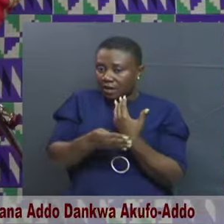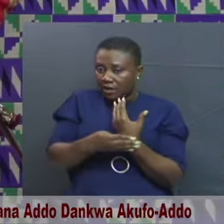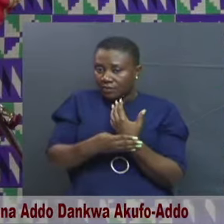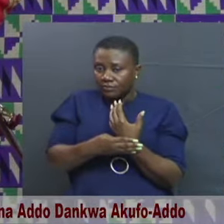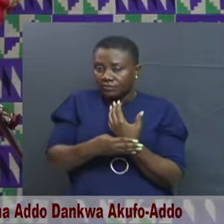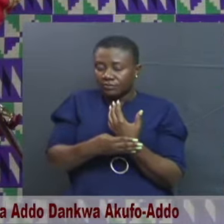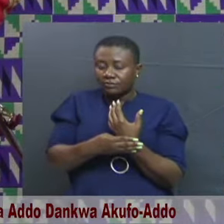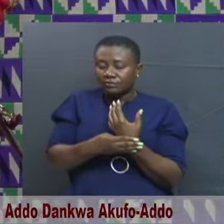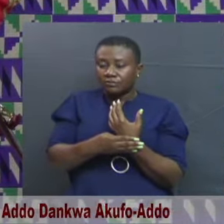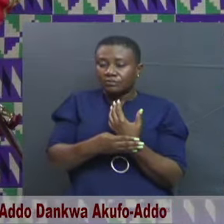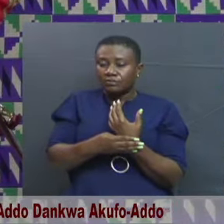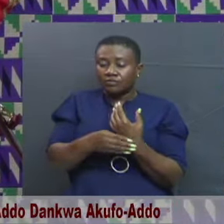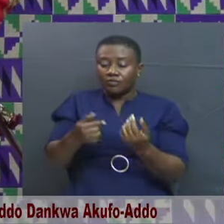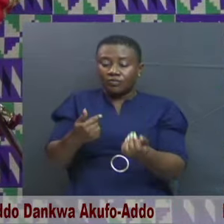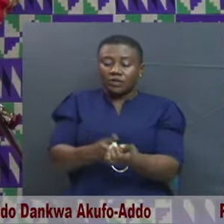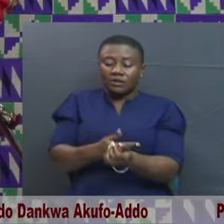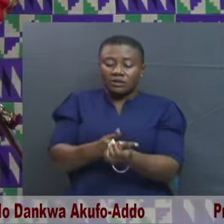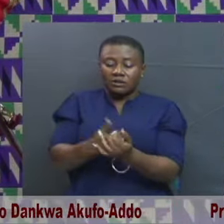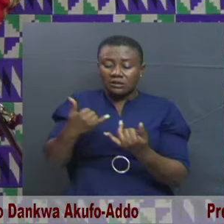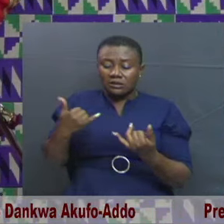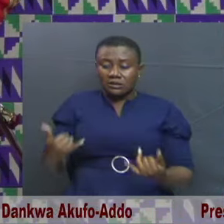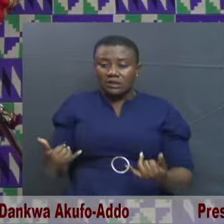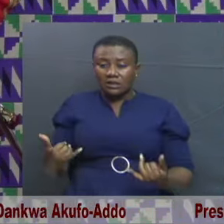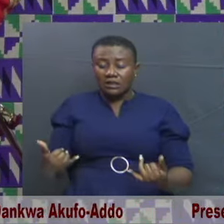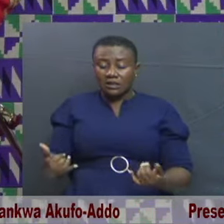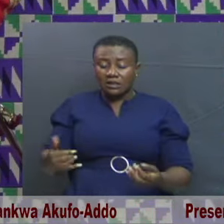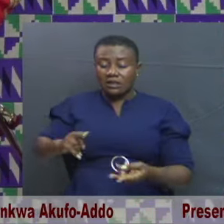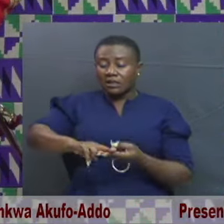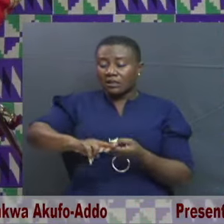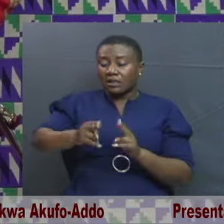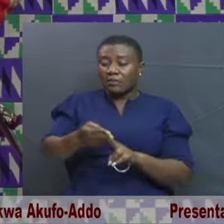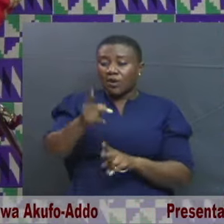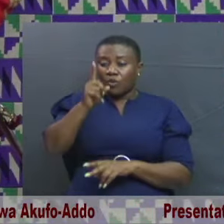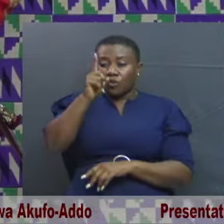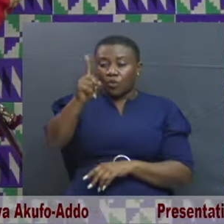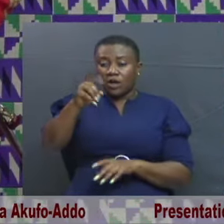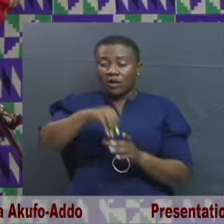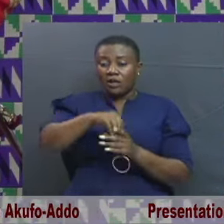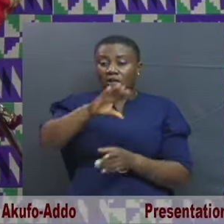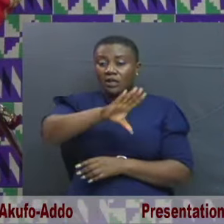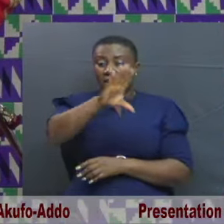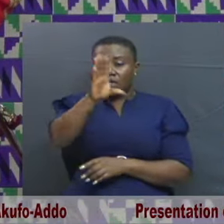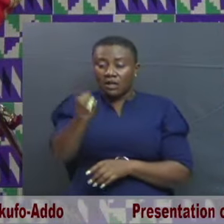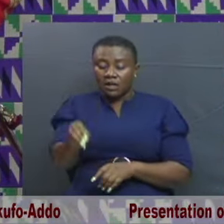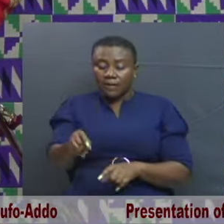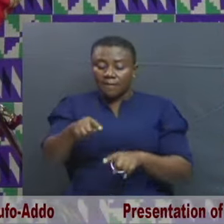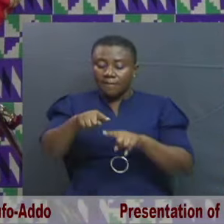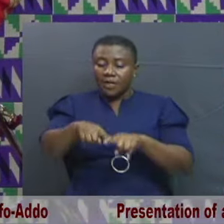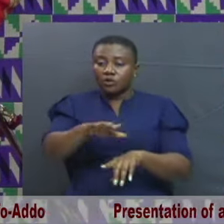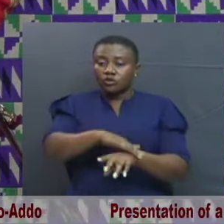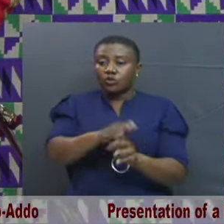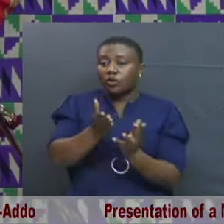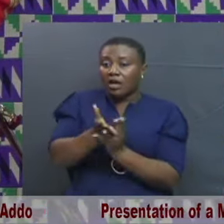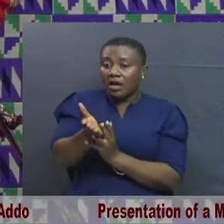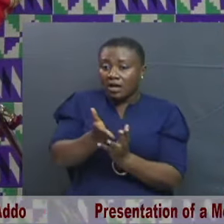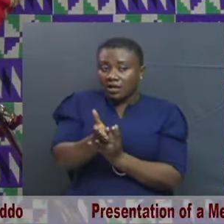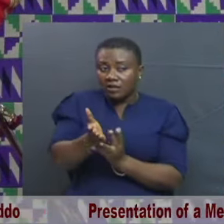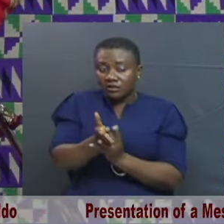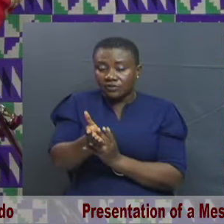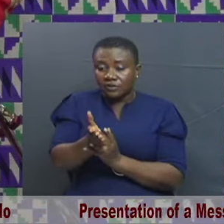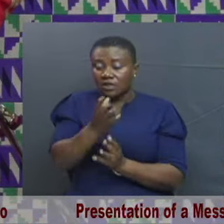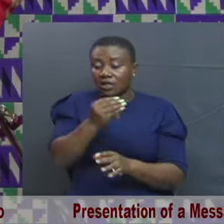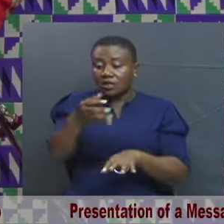government Ghana is now ranked number one in Africa in terms of access to financial